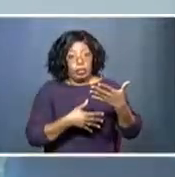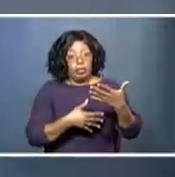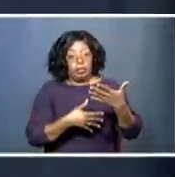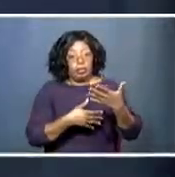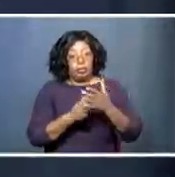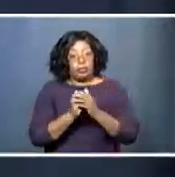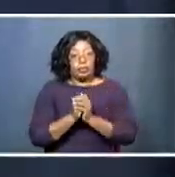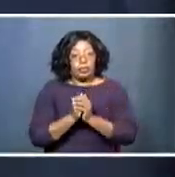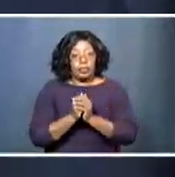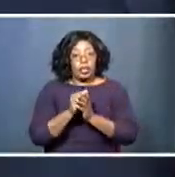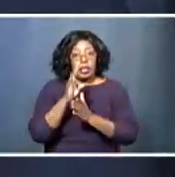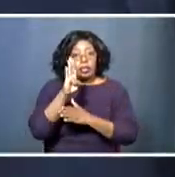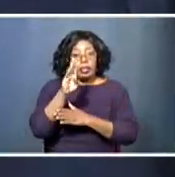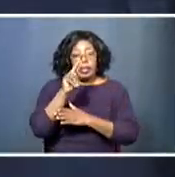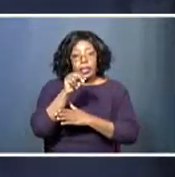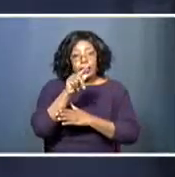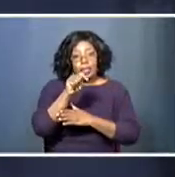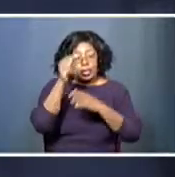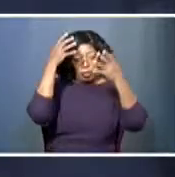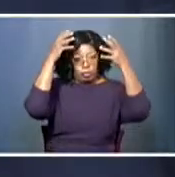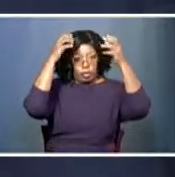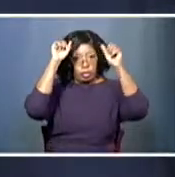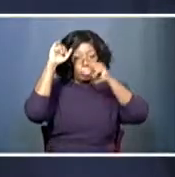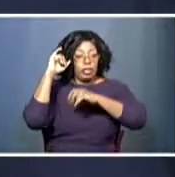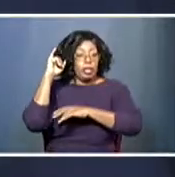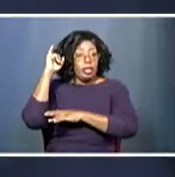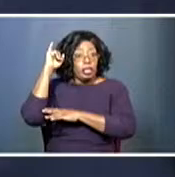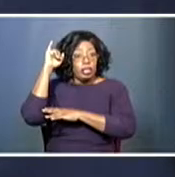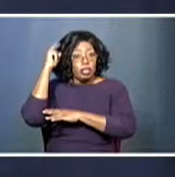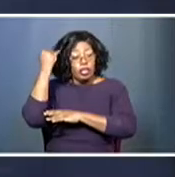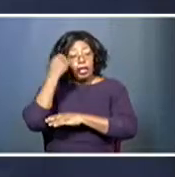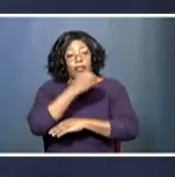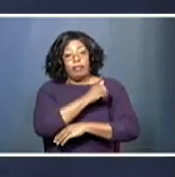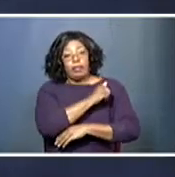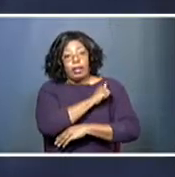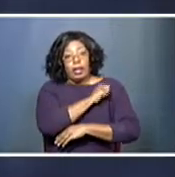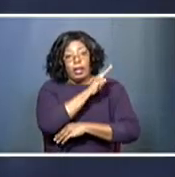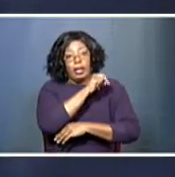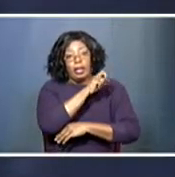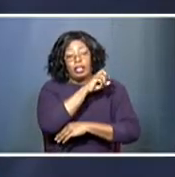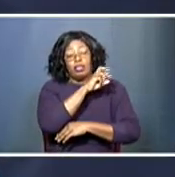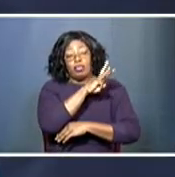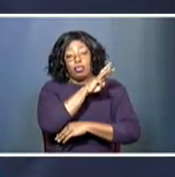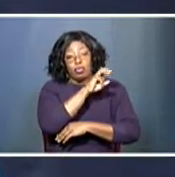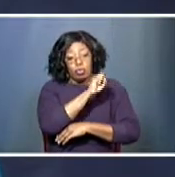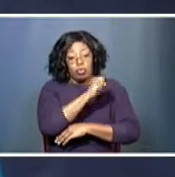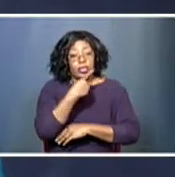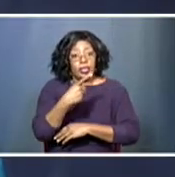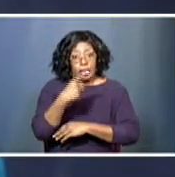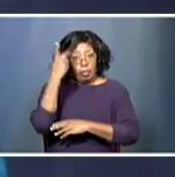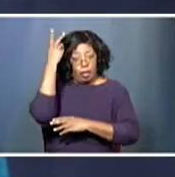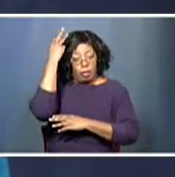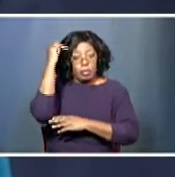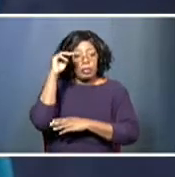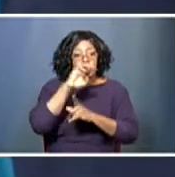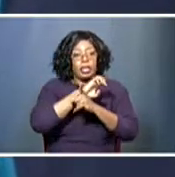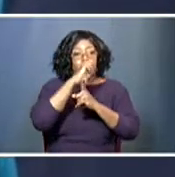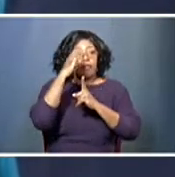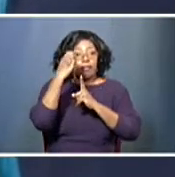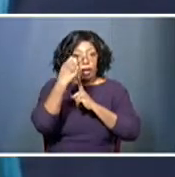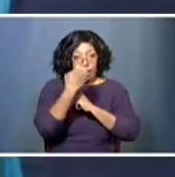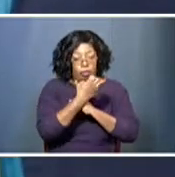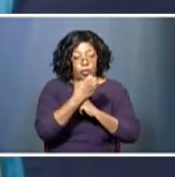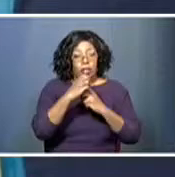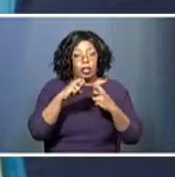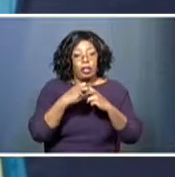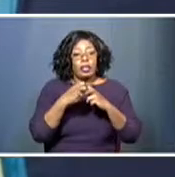call. BNT President Jeff Andrews and Executive Director Eric Carey informed Prime Minister Davis about environmental matters